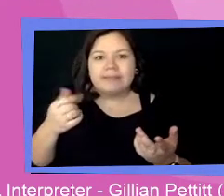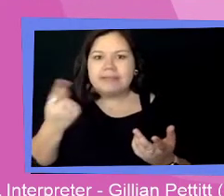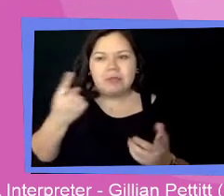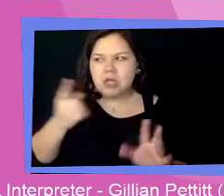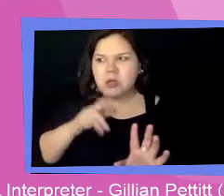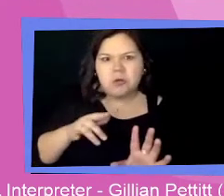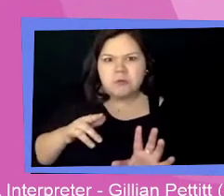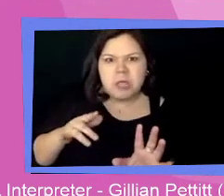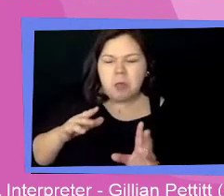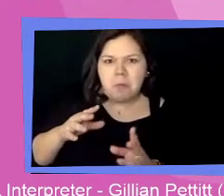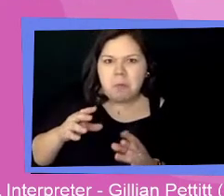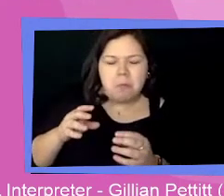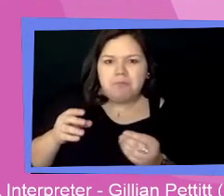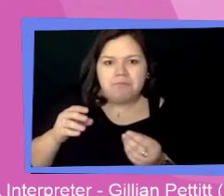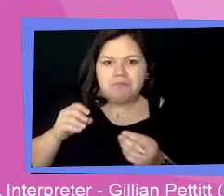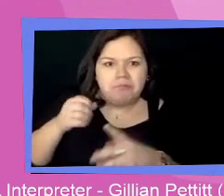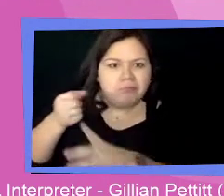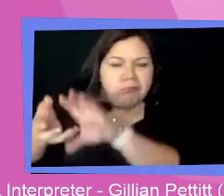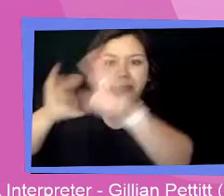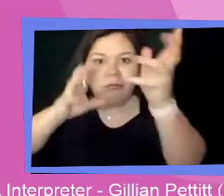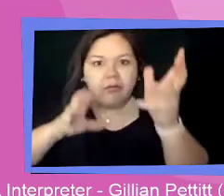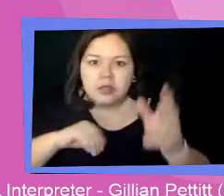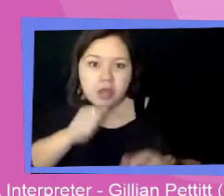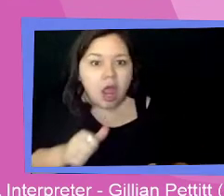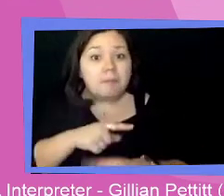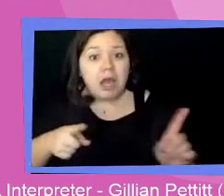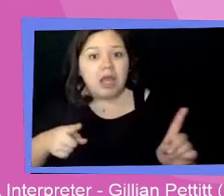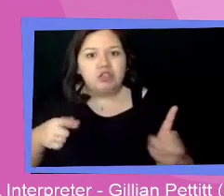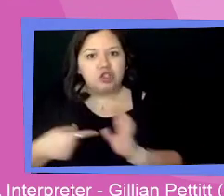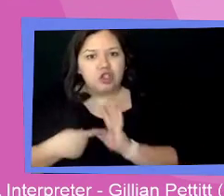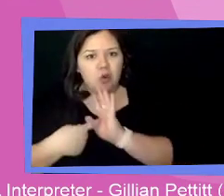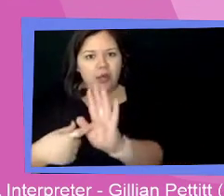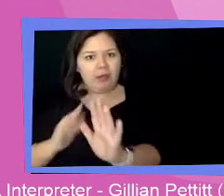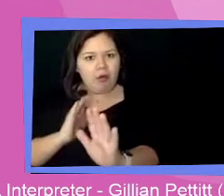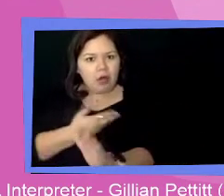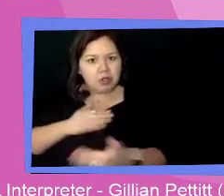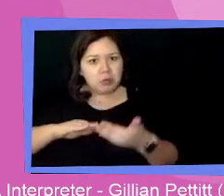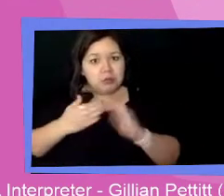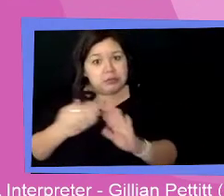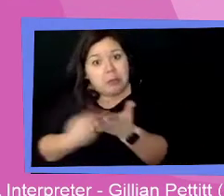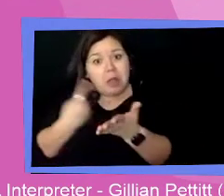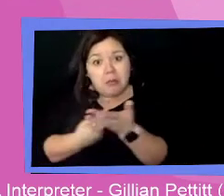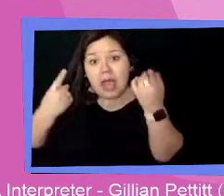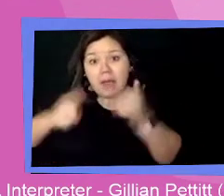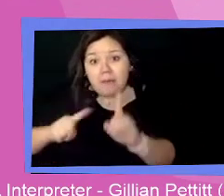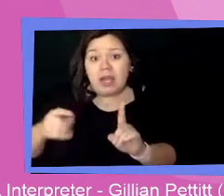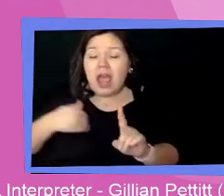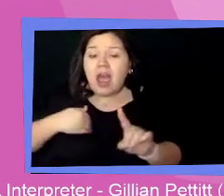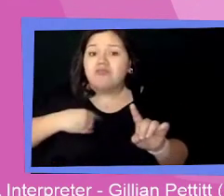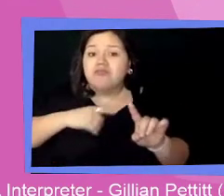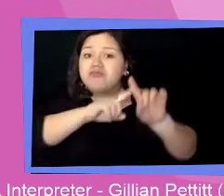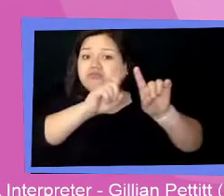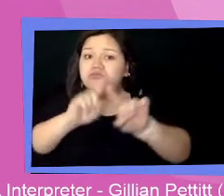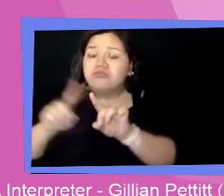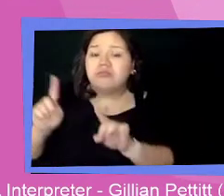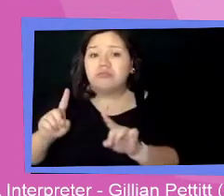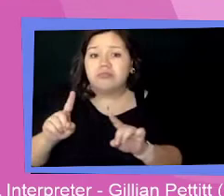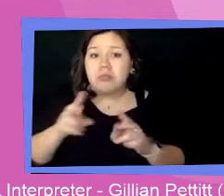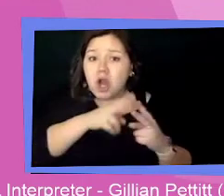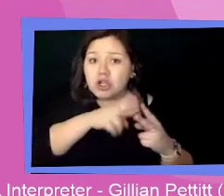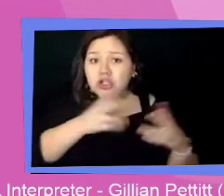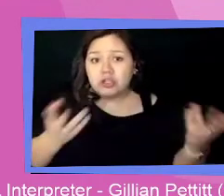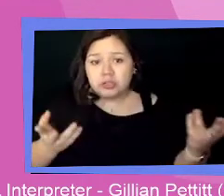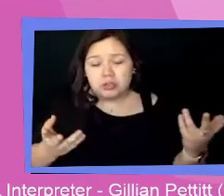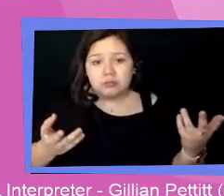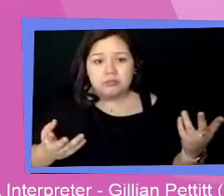way that people are in our community sometimes. And I think it's important to show, especially in like the romance genre, that not